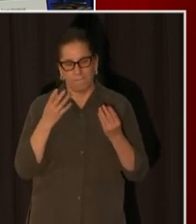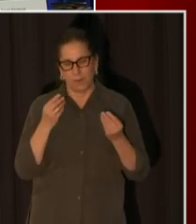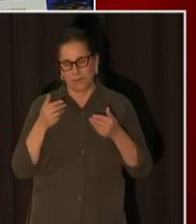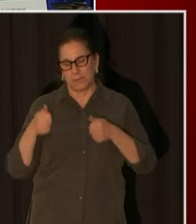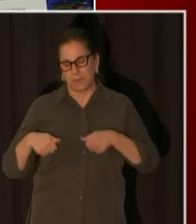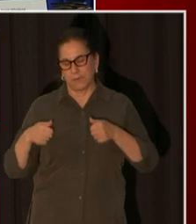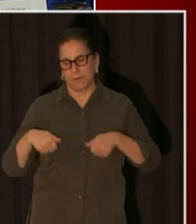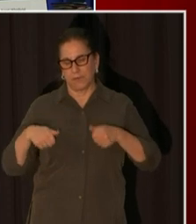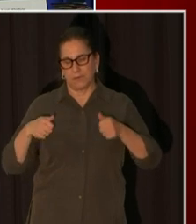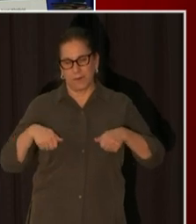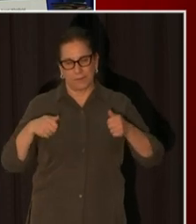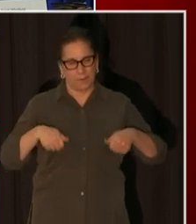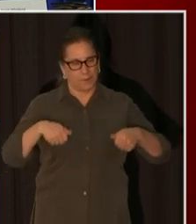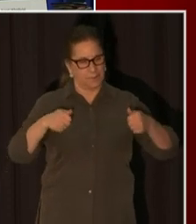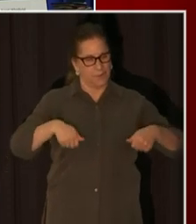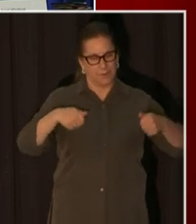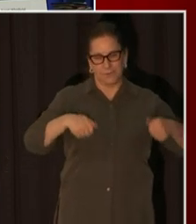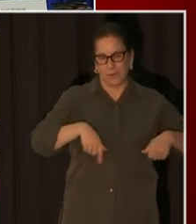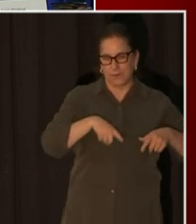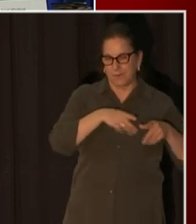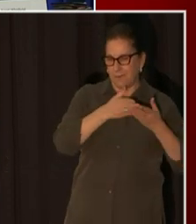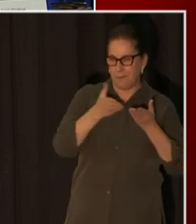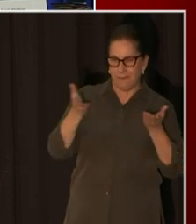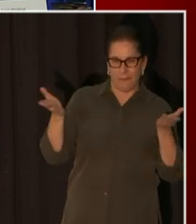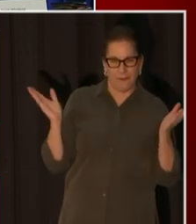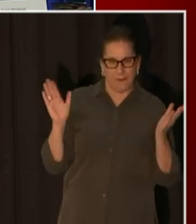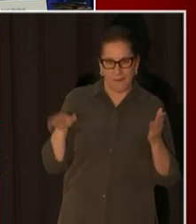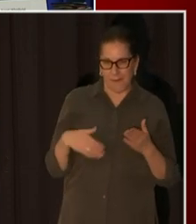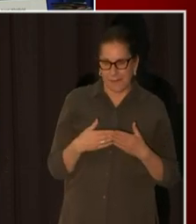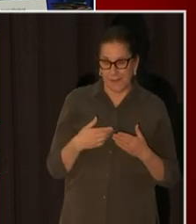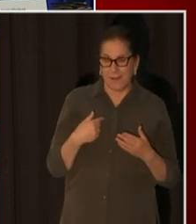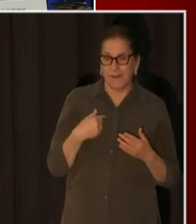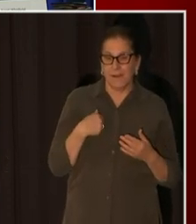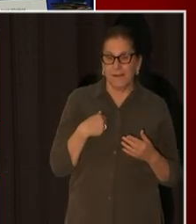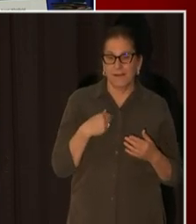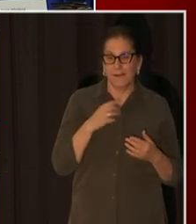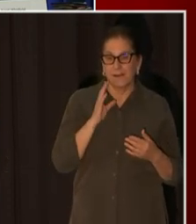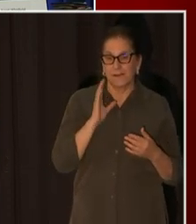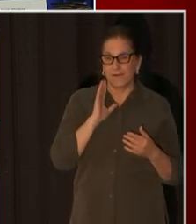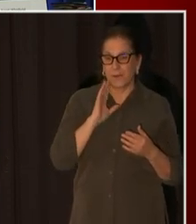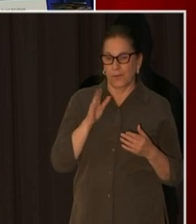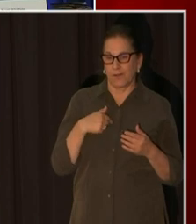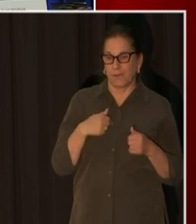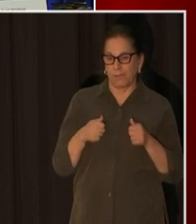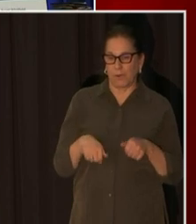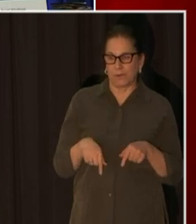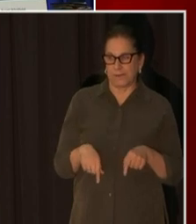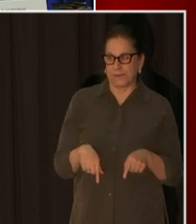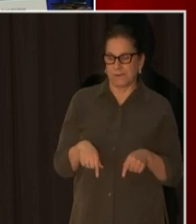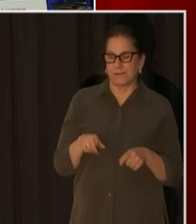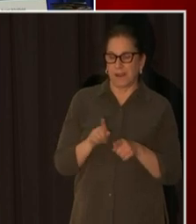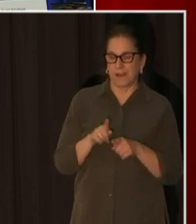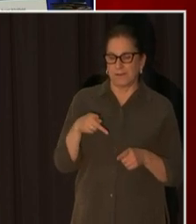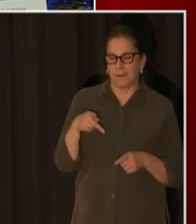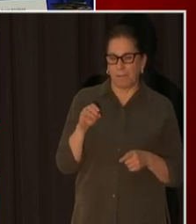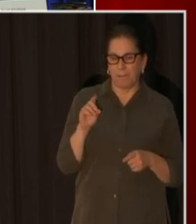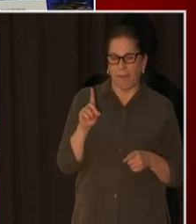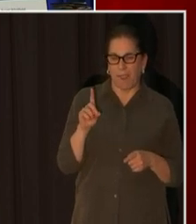have a question from the owner of the Roy Salon in Ward 3 who asked, I've exhausted everything, and, how do